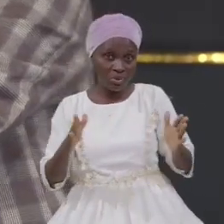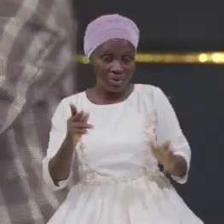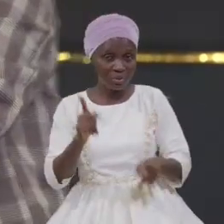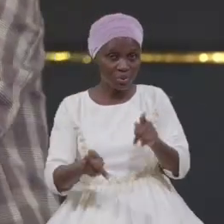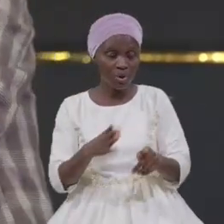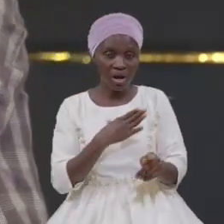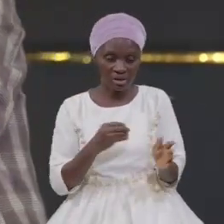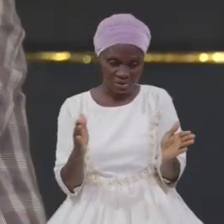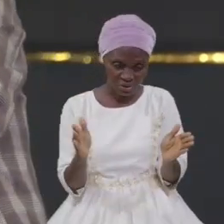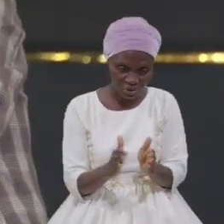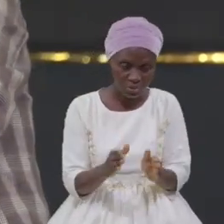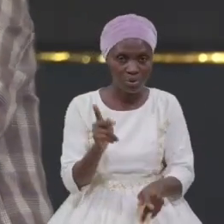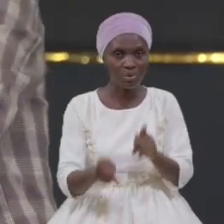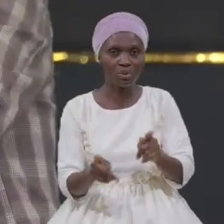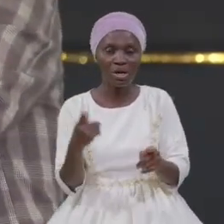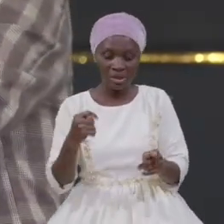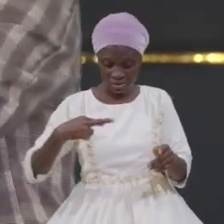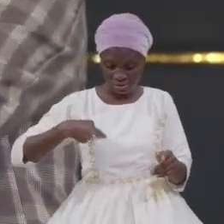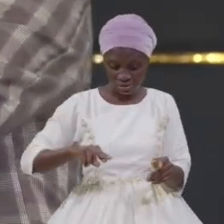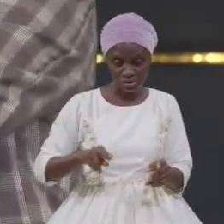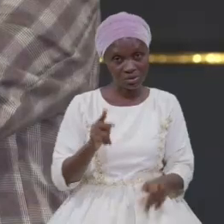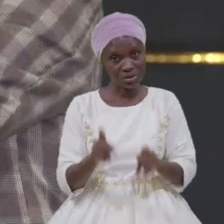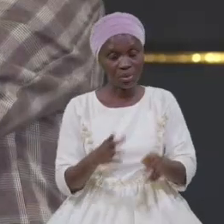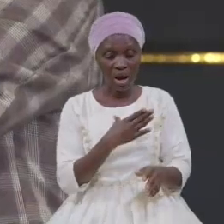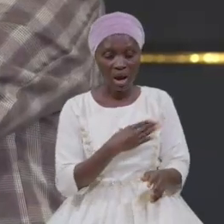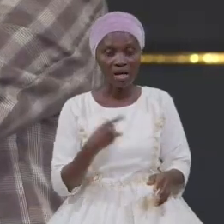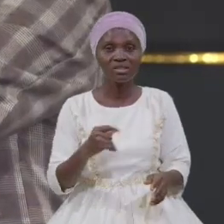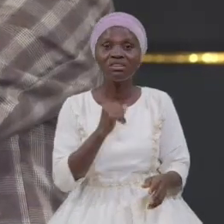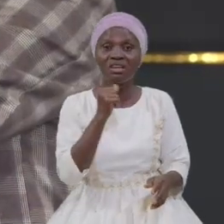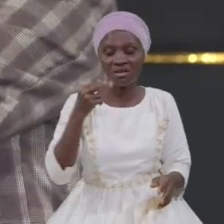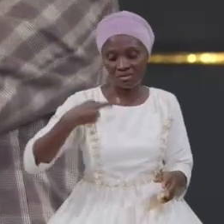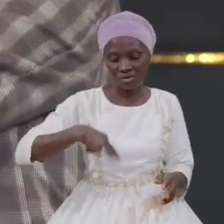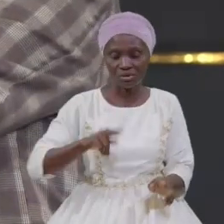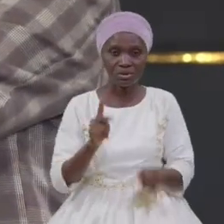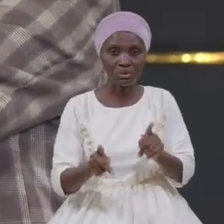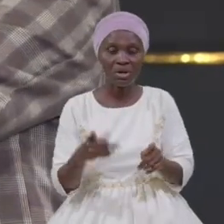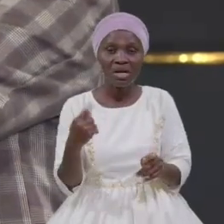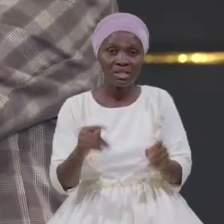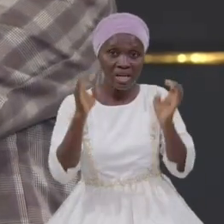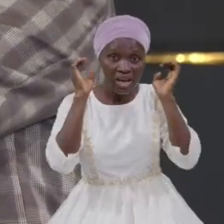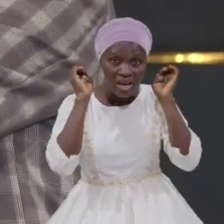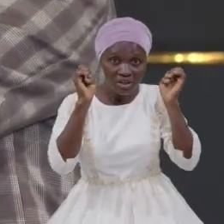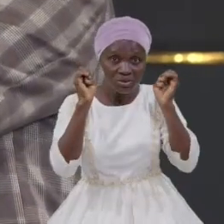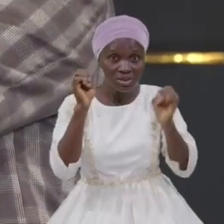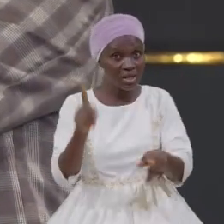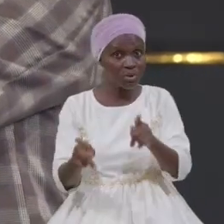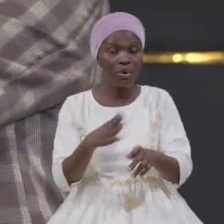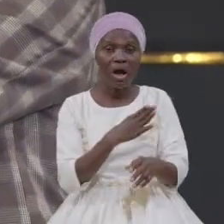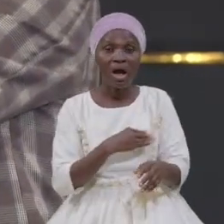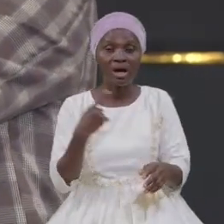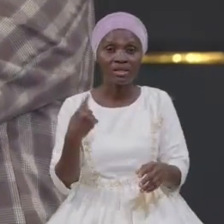the religious and the irreligious, the educated and the illiterate,